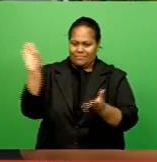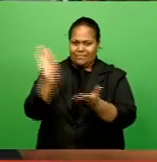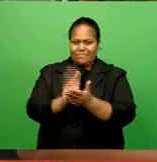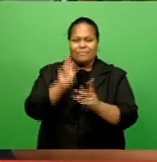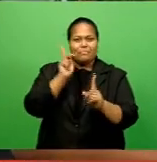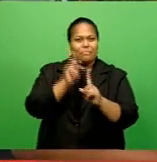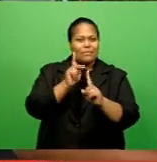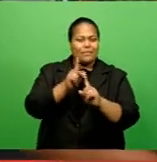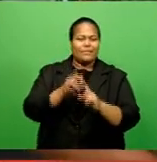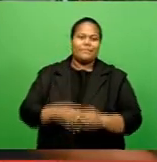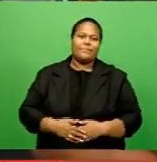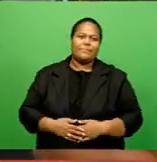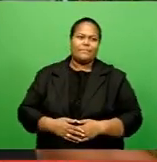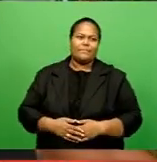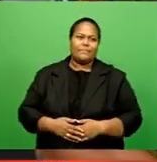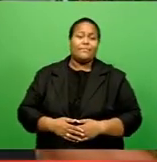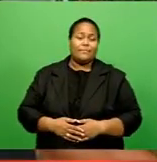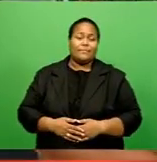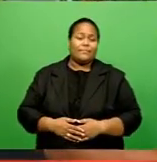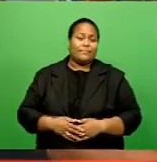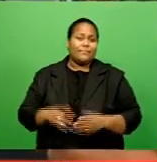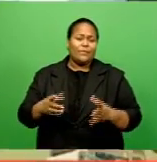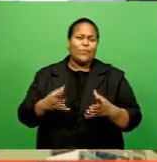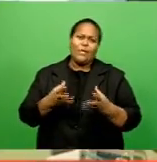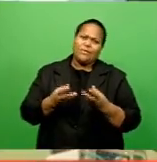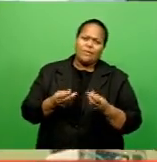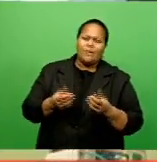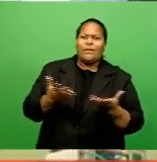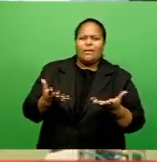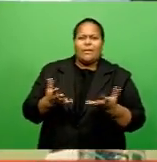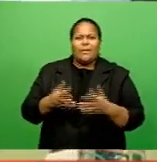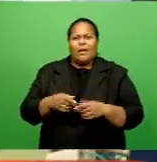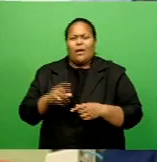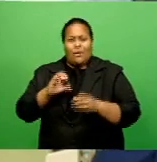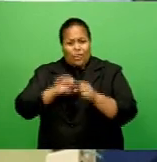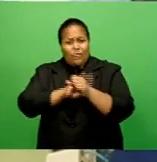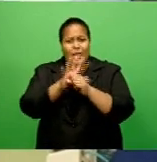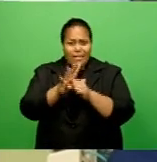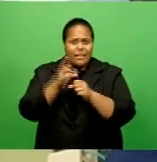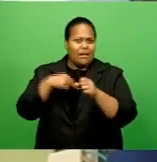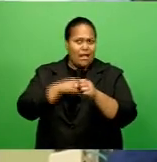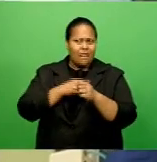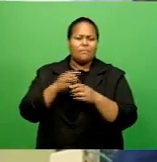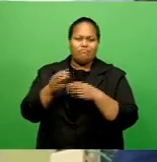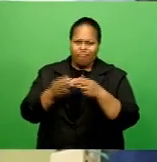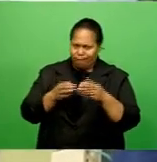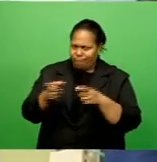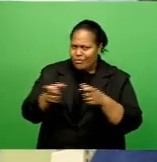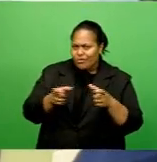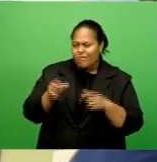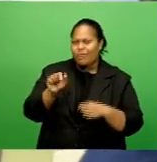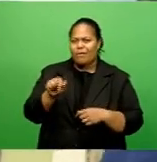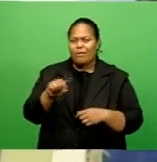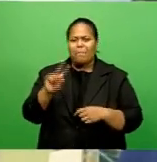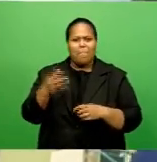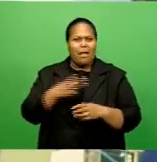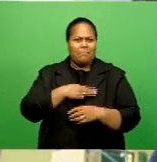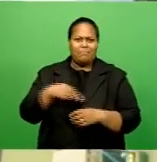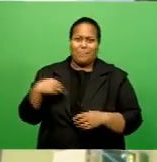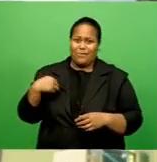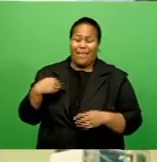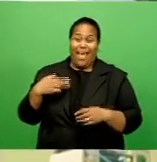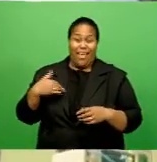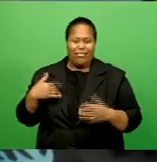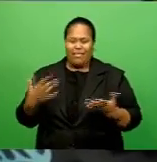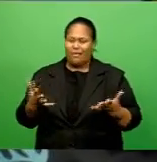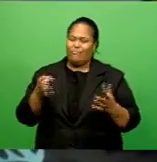Despite being able to cope well with COVID-19 and medical personnel being at the forefront, the medical system still remains a key